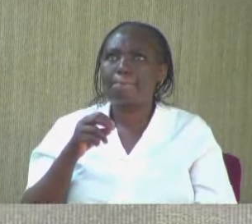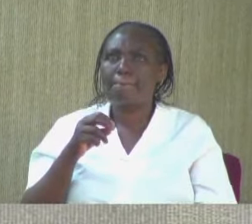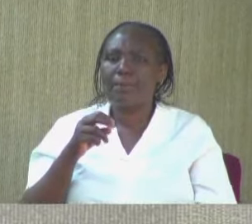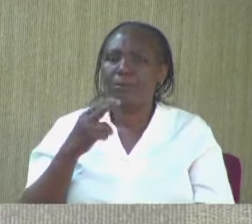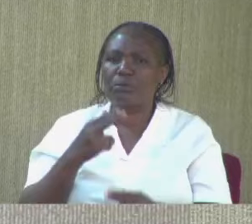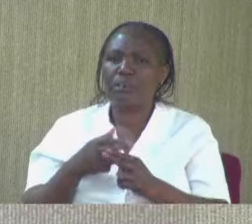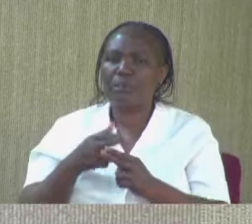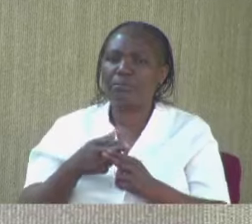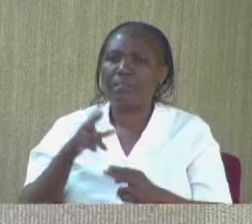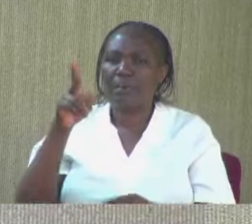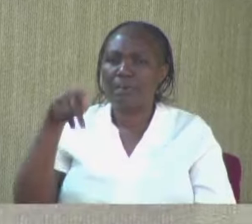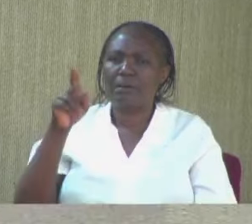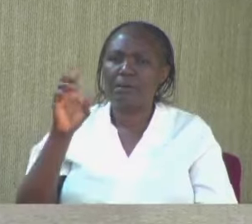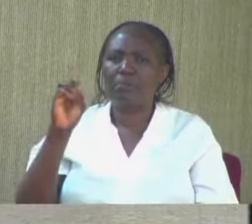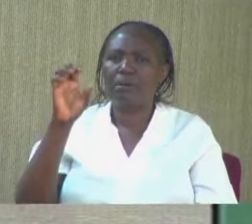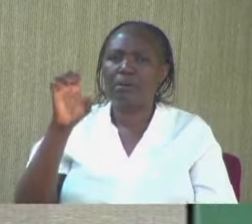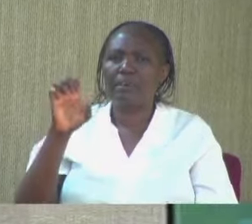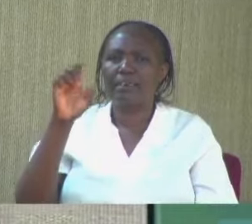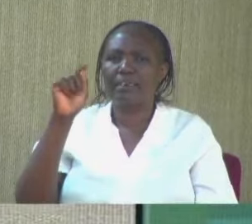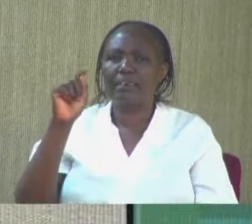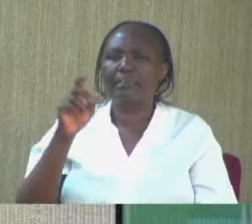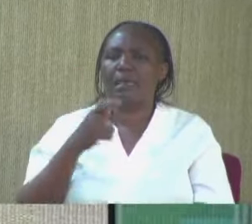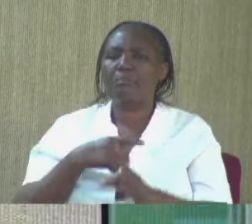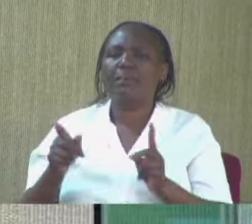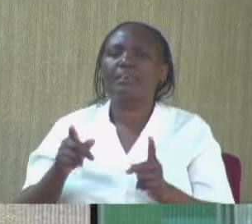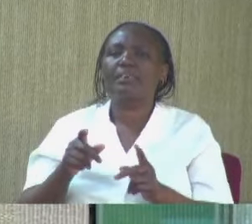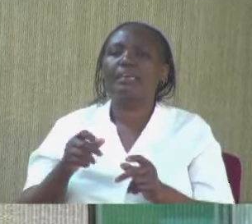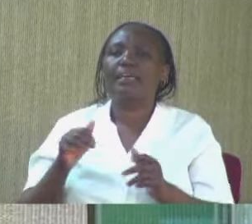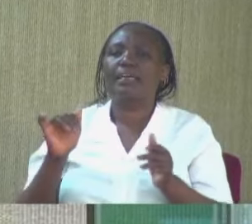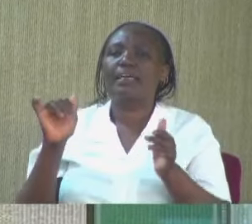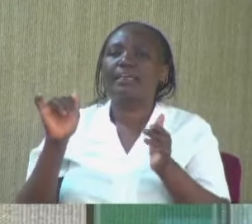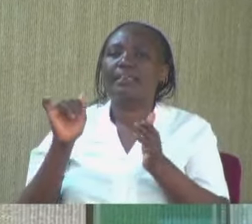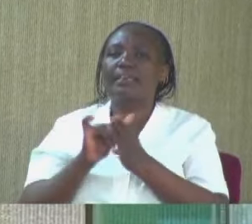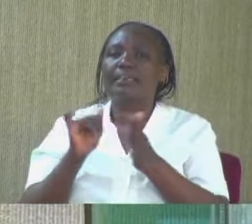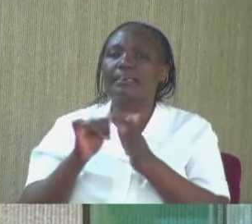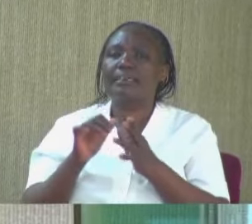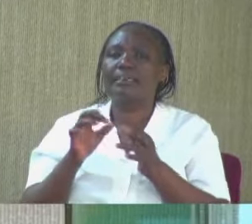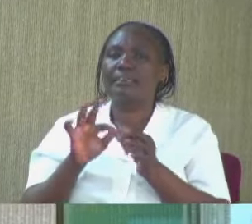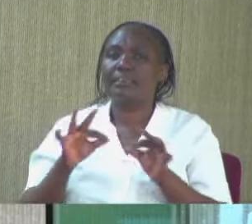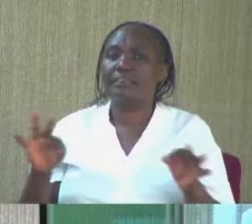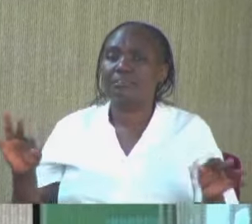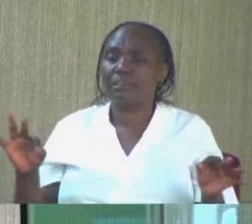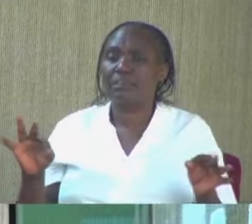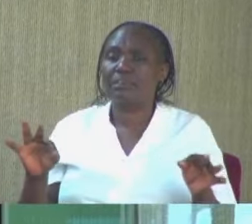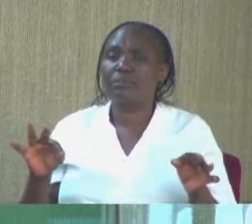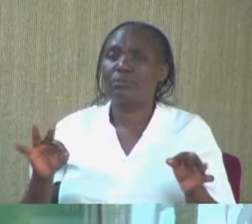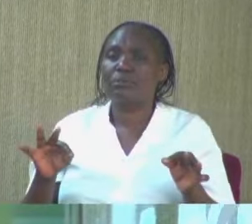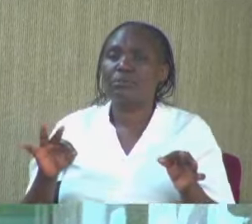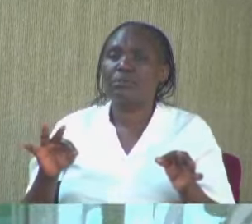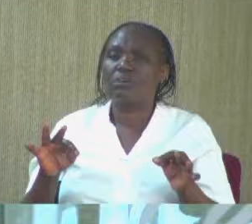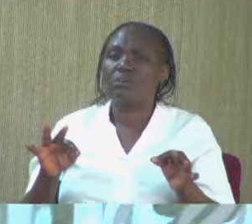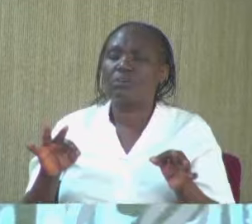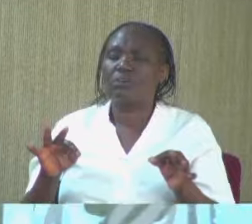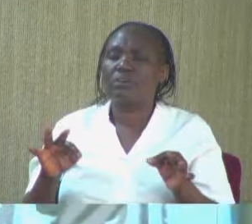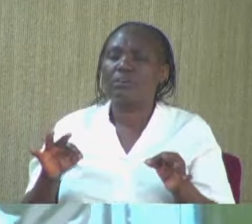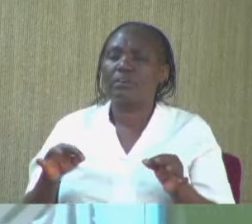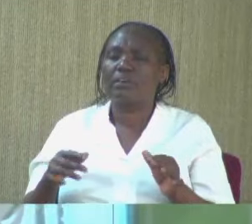expression is convenient to convey the truth that God wants communicated. Are you with